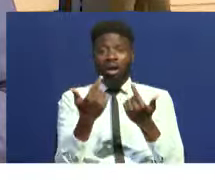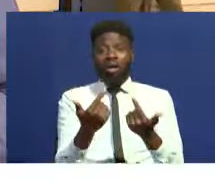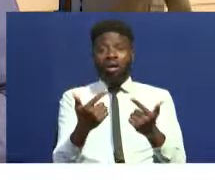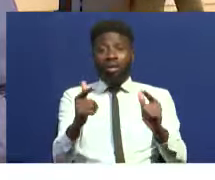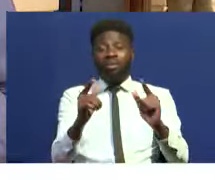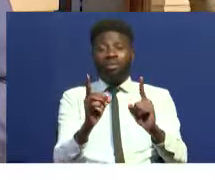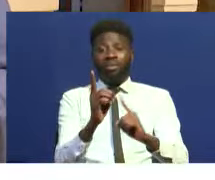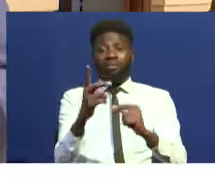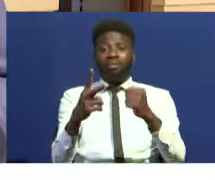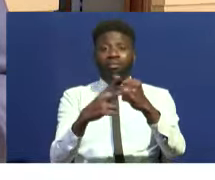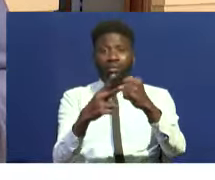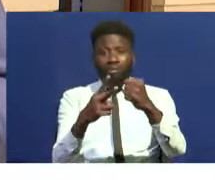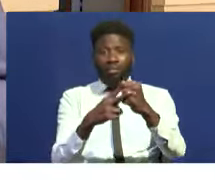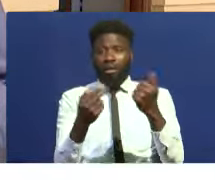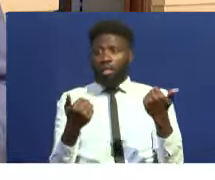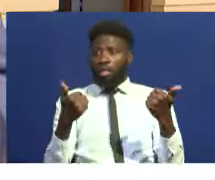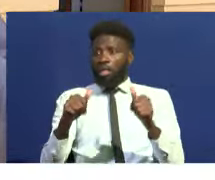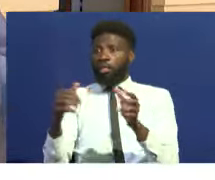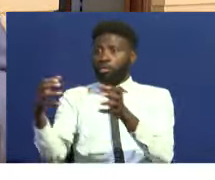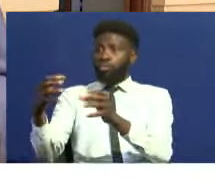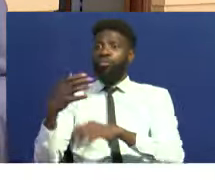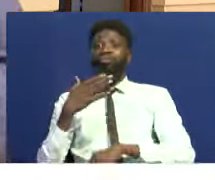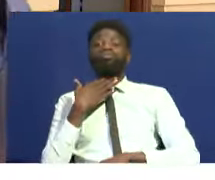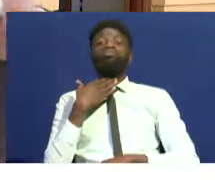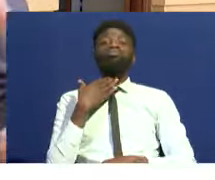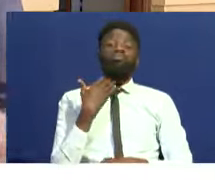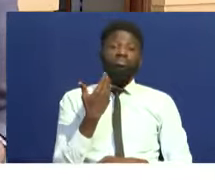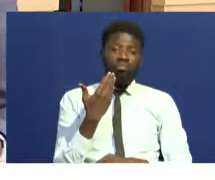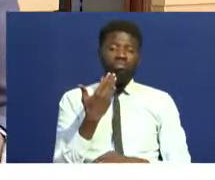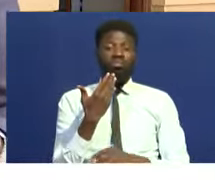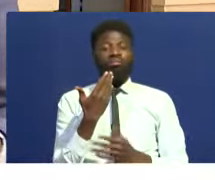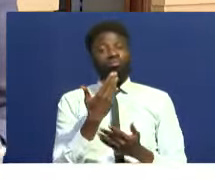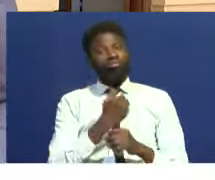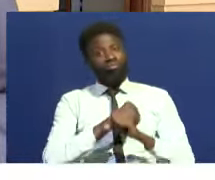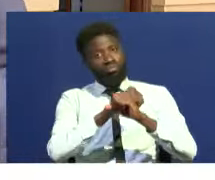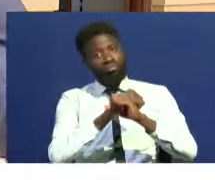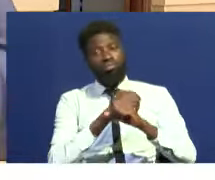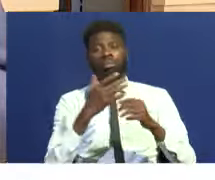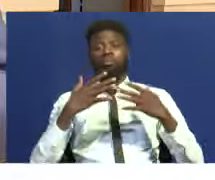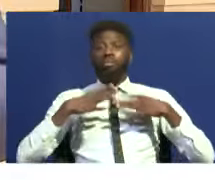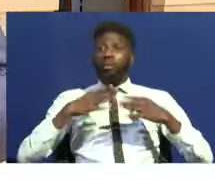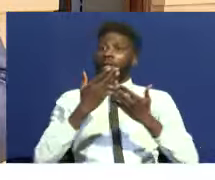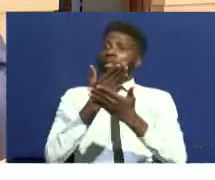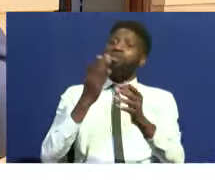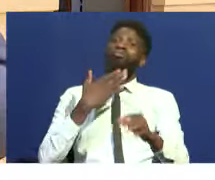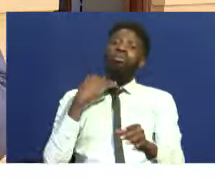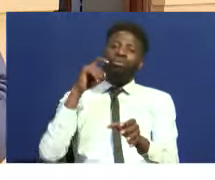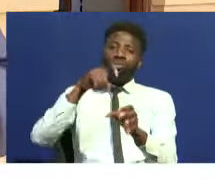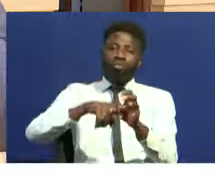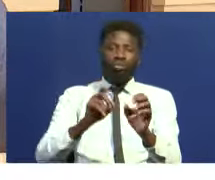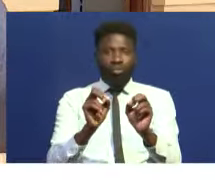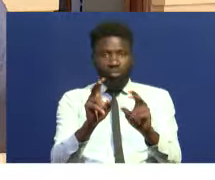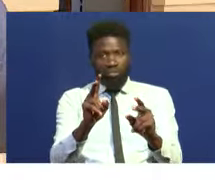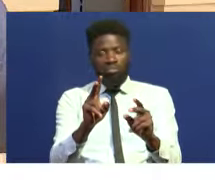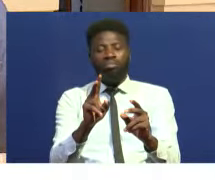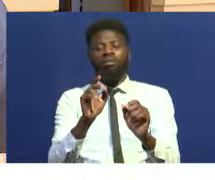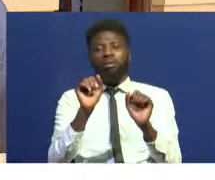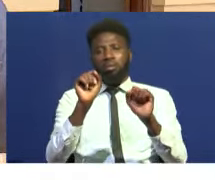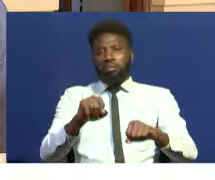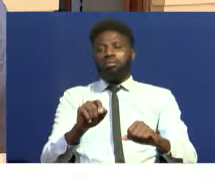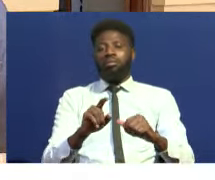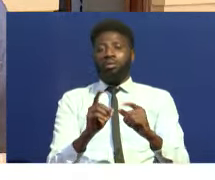a rejoinder by any party that wants to do a rejoinder, including the interested parties, and then the matter will kick off on the 8th. But